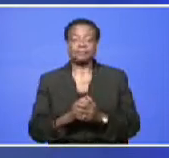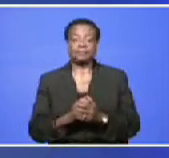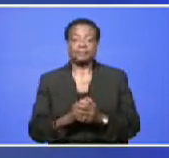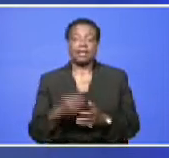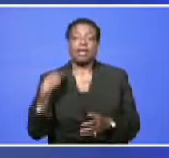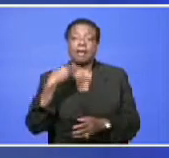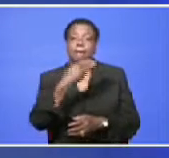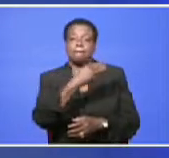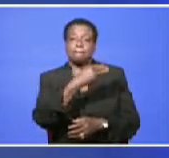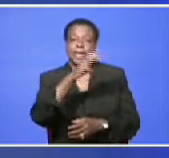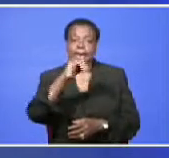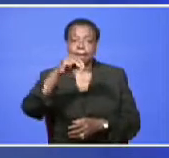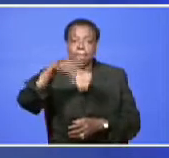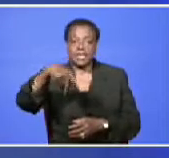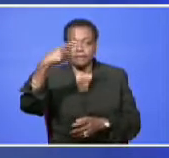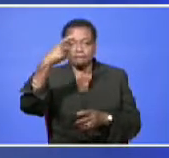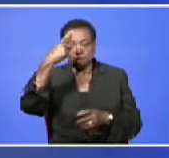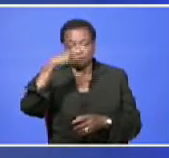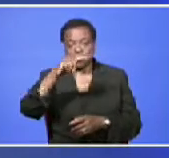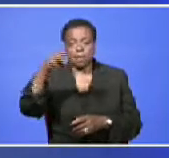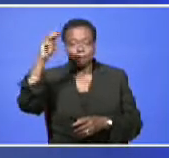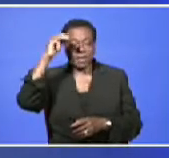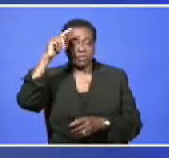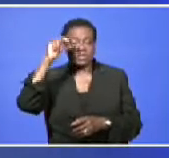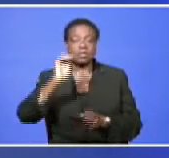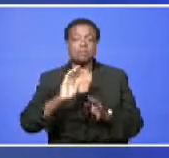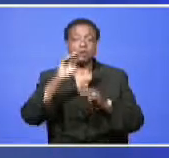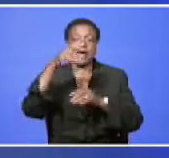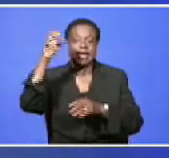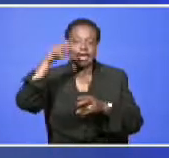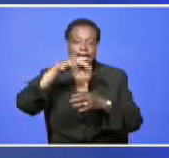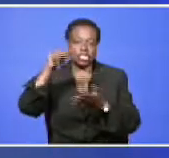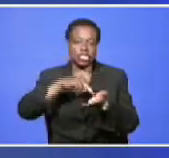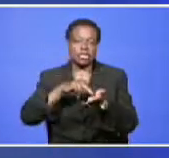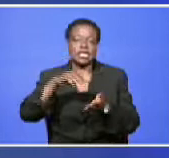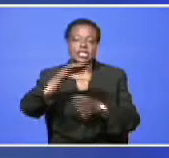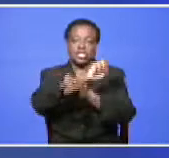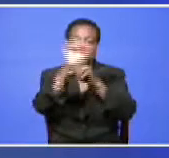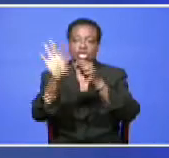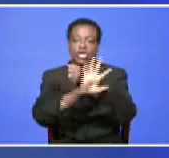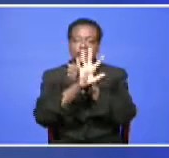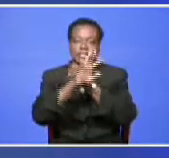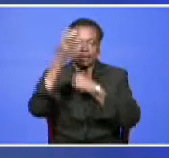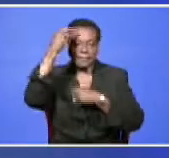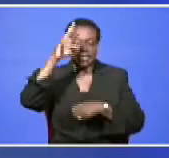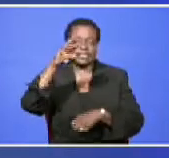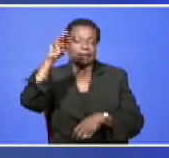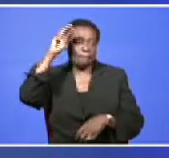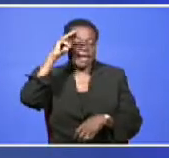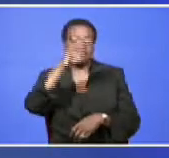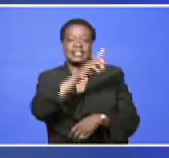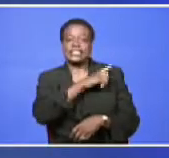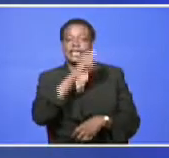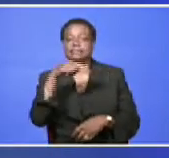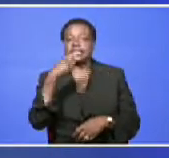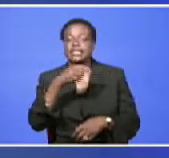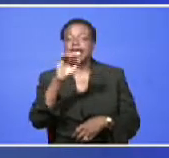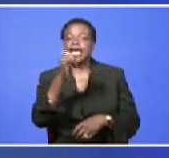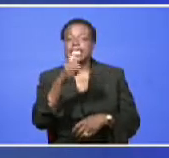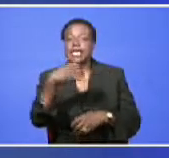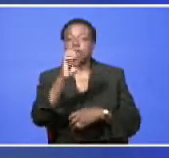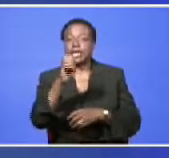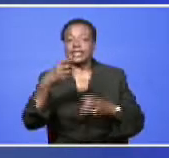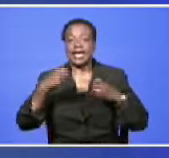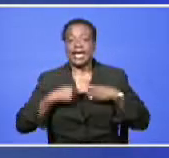Well, Member of Parliament for Mount Moriah and National Security Minister, the Honourable Marvin Dames, noted that while Yellow Elder currently has a